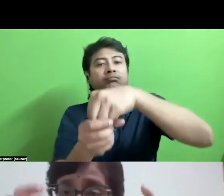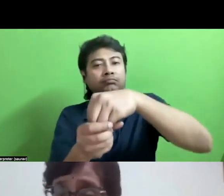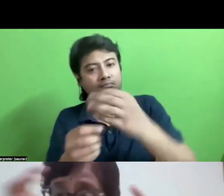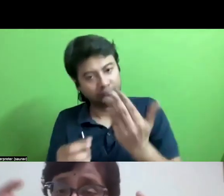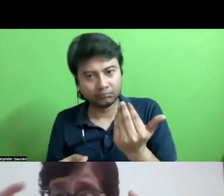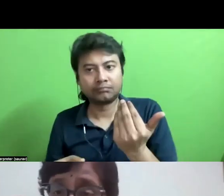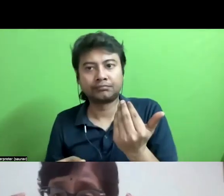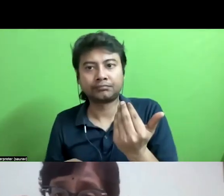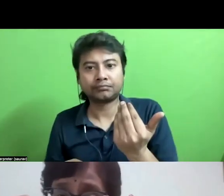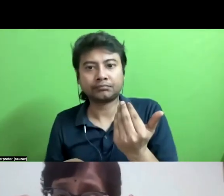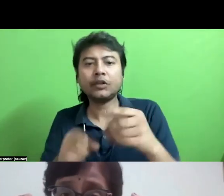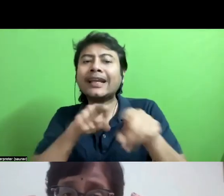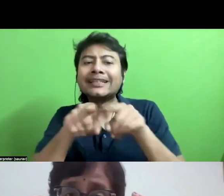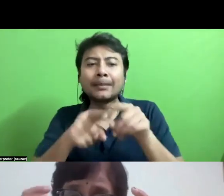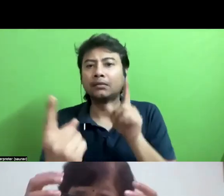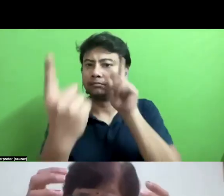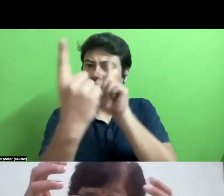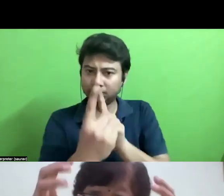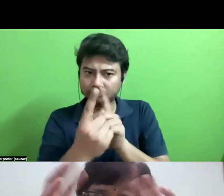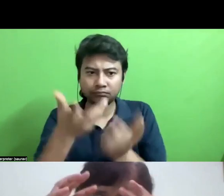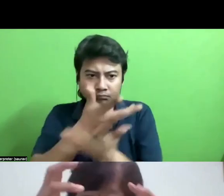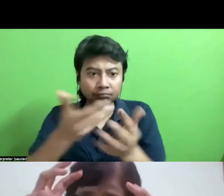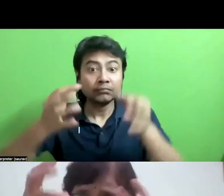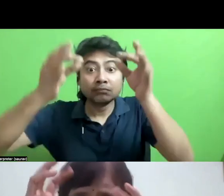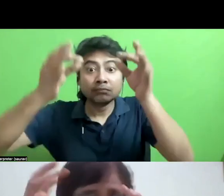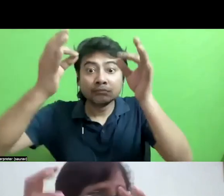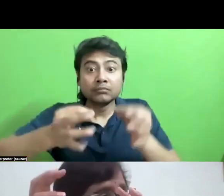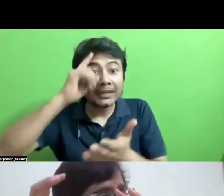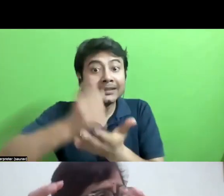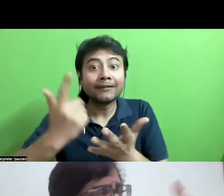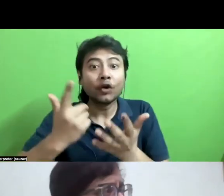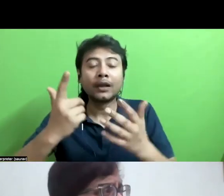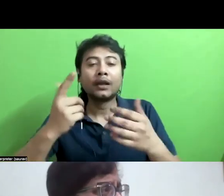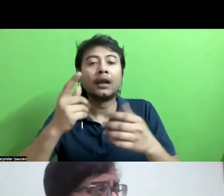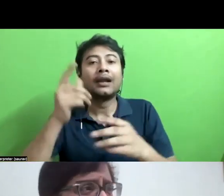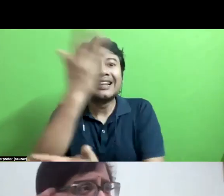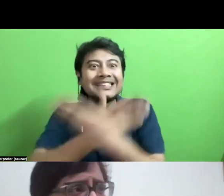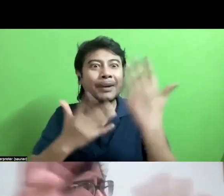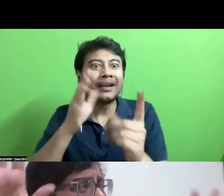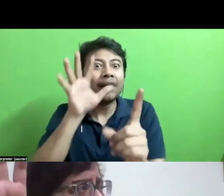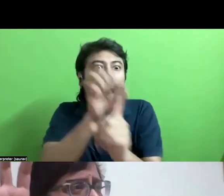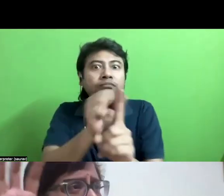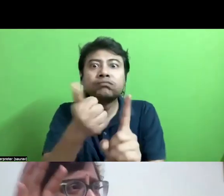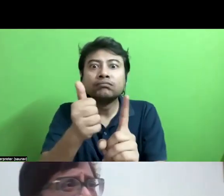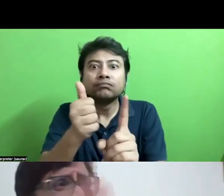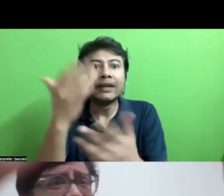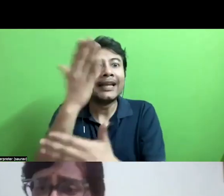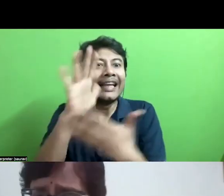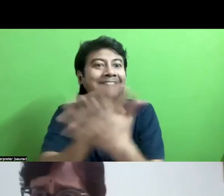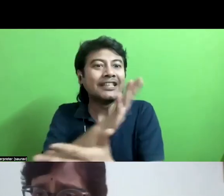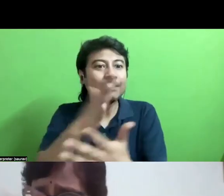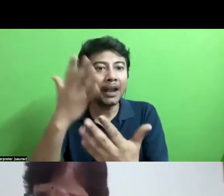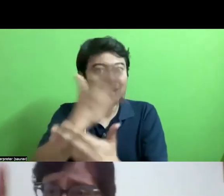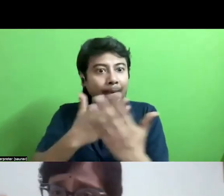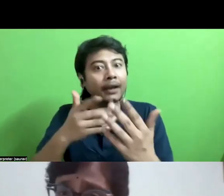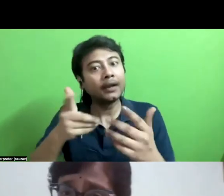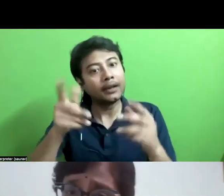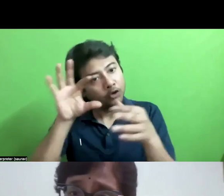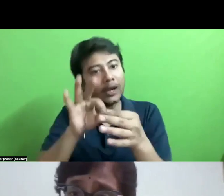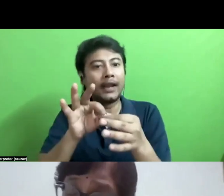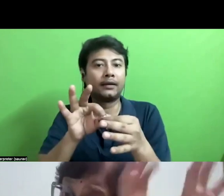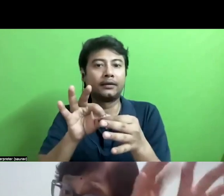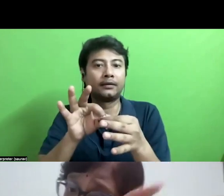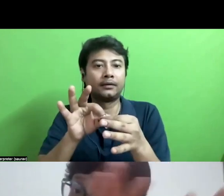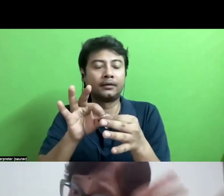on invisible disability. On August 1st, we block 2 hours. We're not having any training there or whatever it